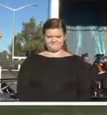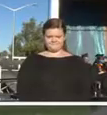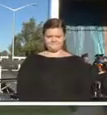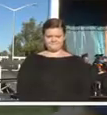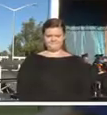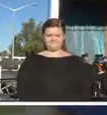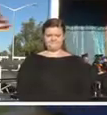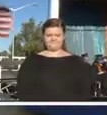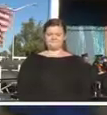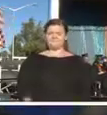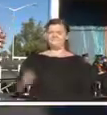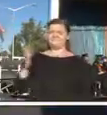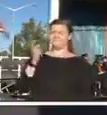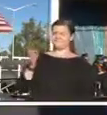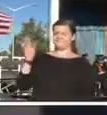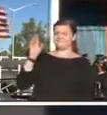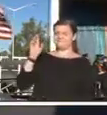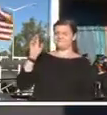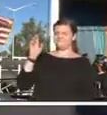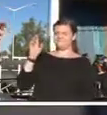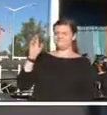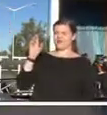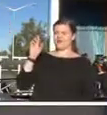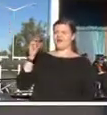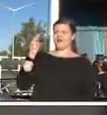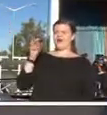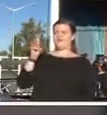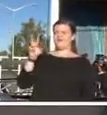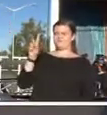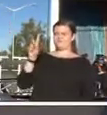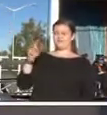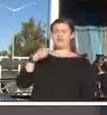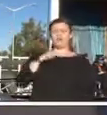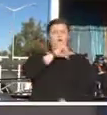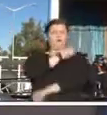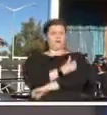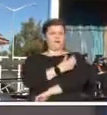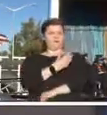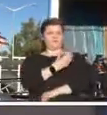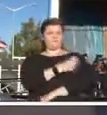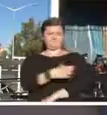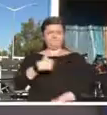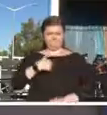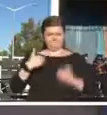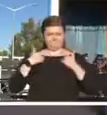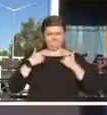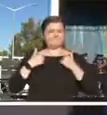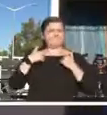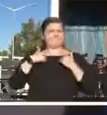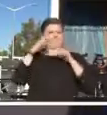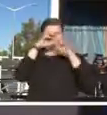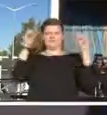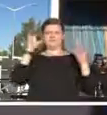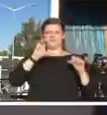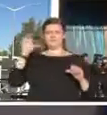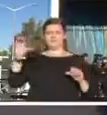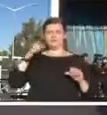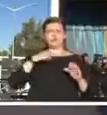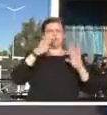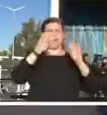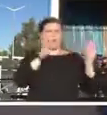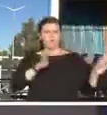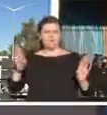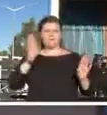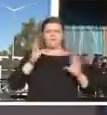Dr. Howard, by the authority vested in me as president of Clark College, which is organized and operated under